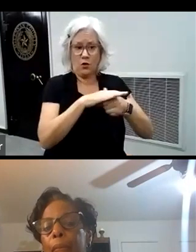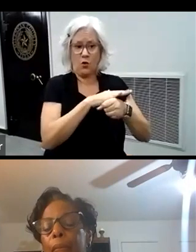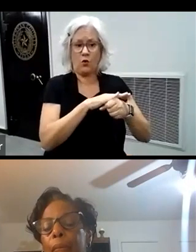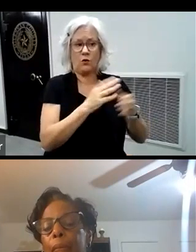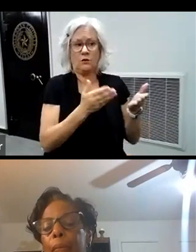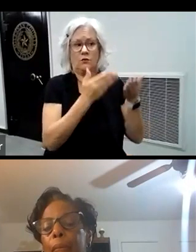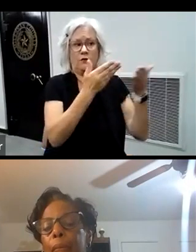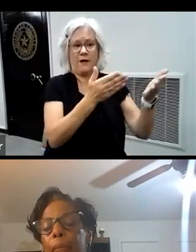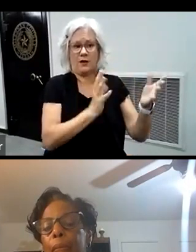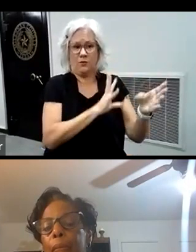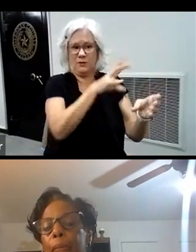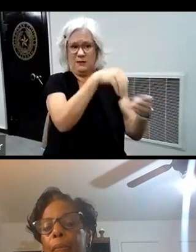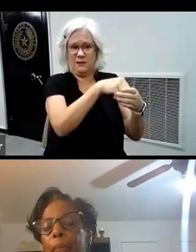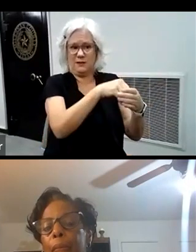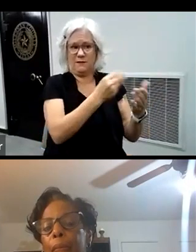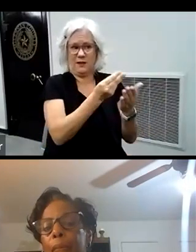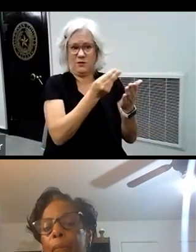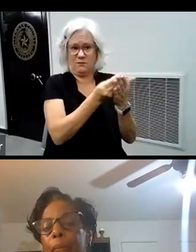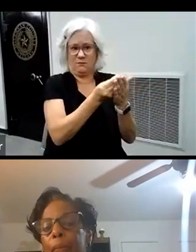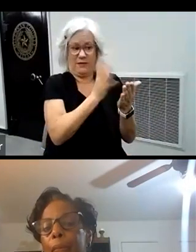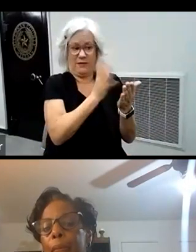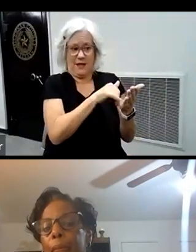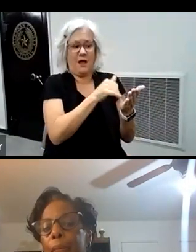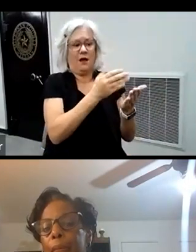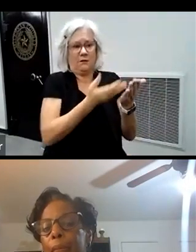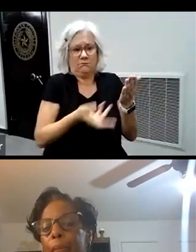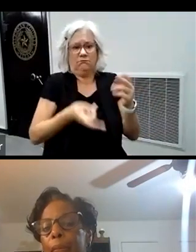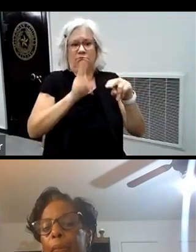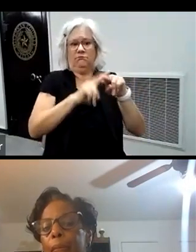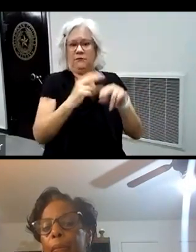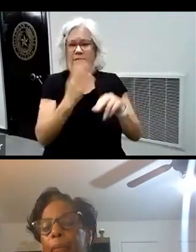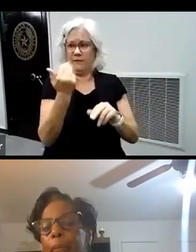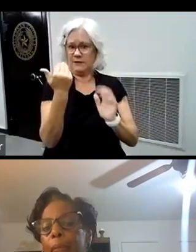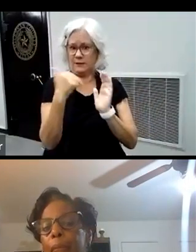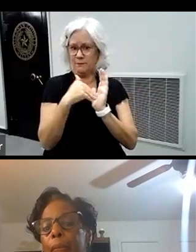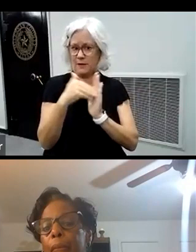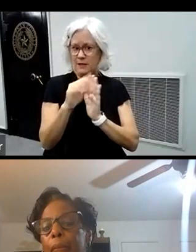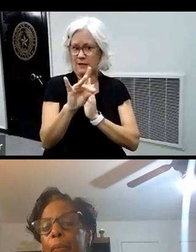Fund, from that account balance up to the